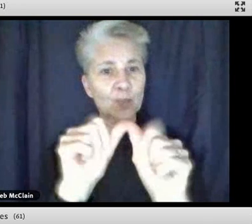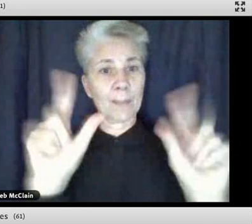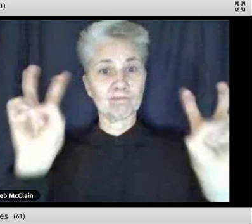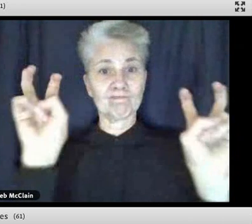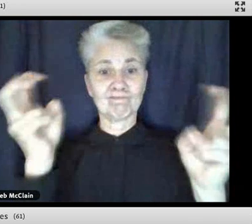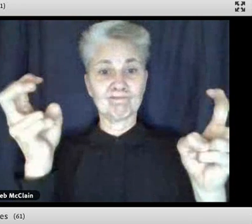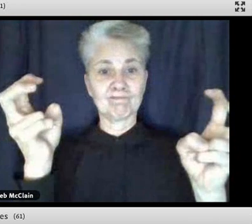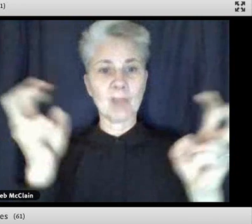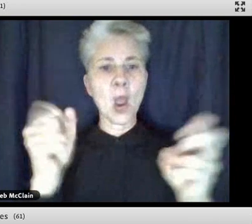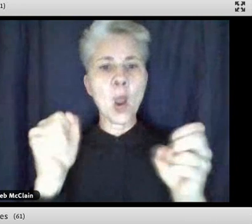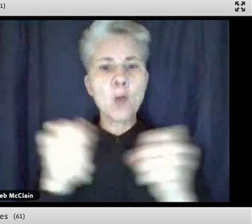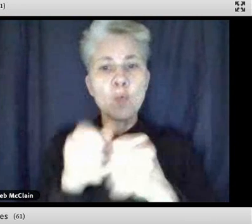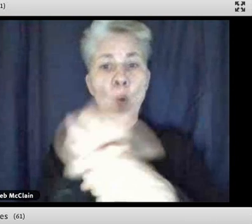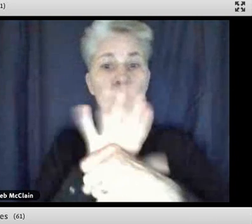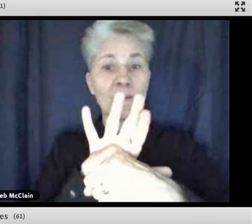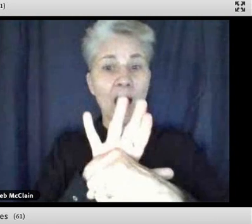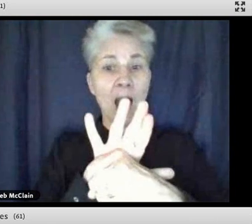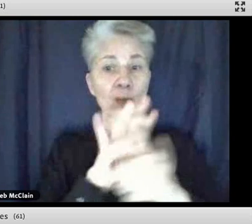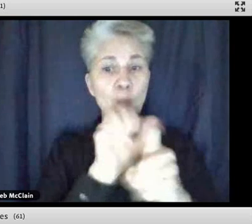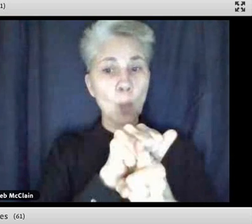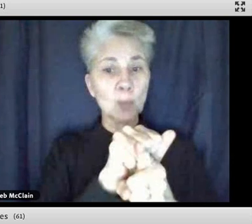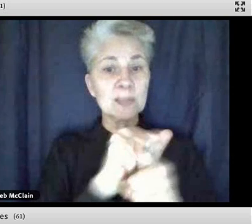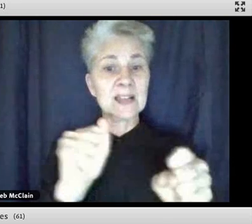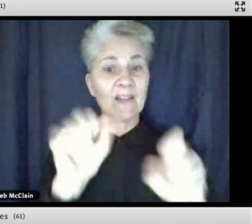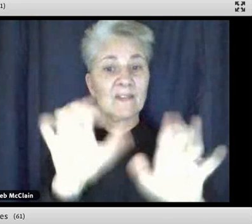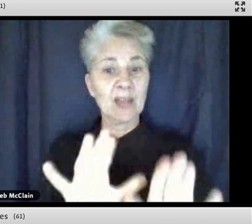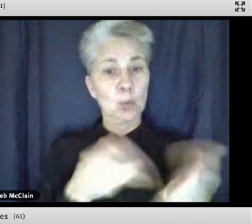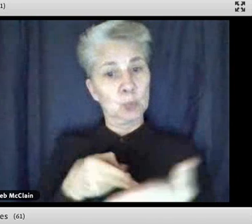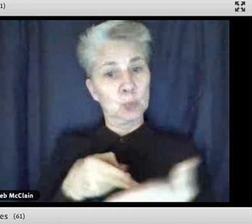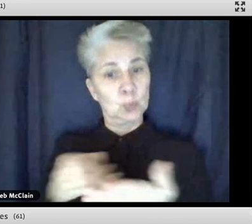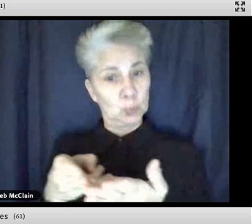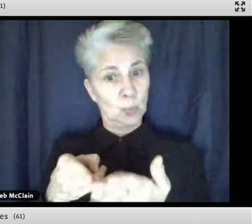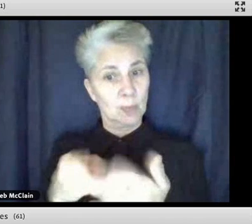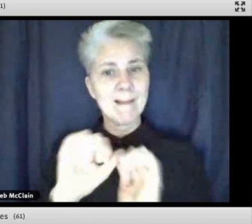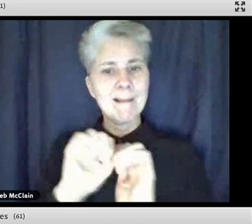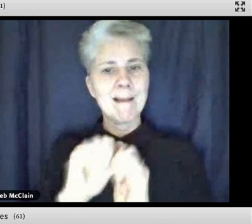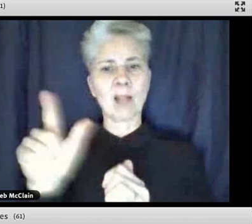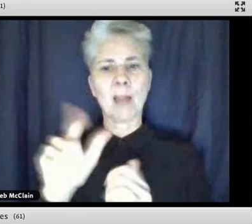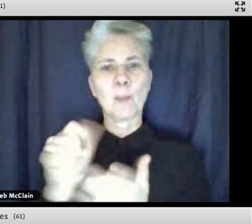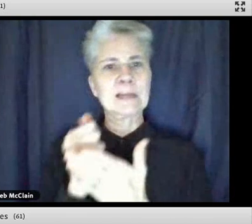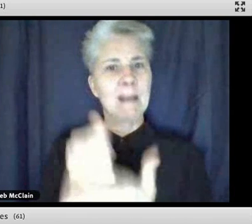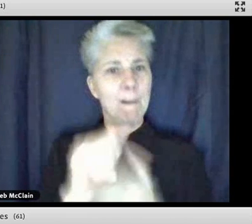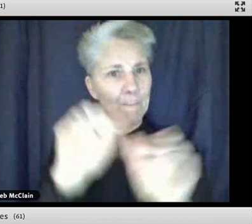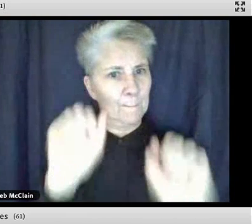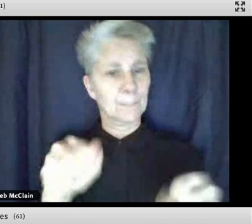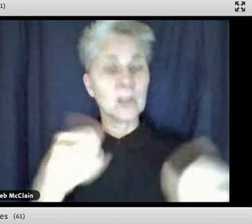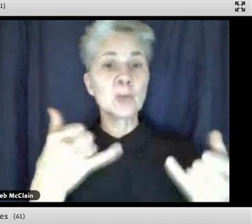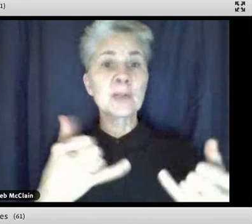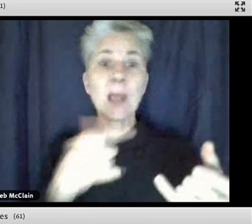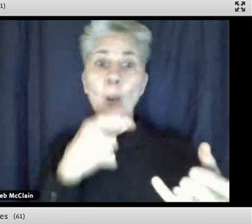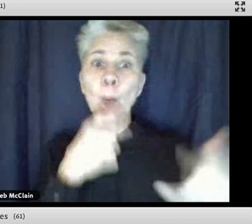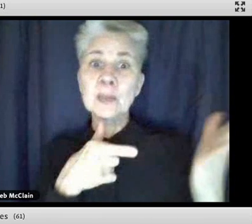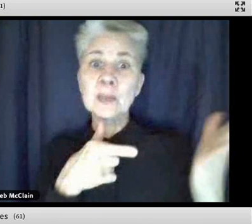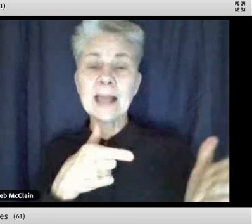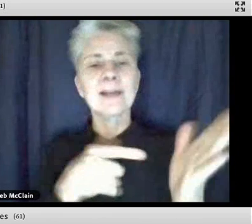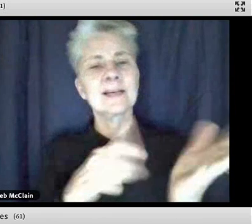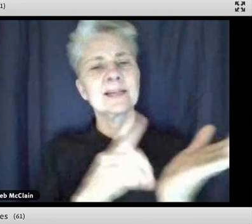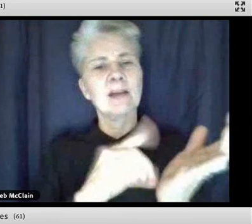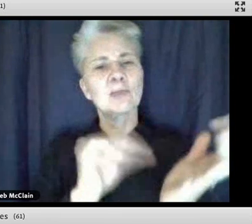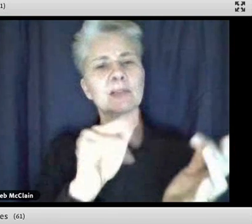webinar, Coronavirus, Hoaxes, Fear, and the Truth, and How Libraries Can Help, and today's presenter,